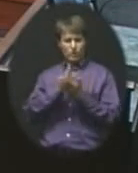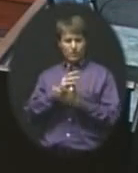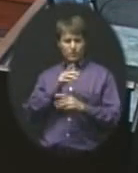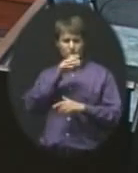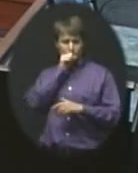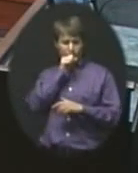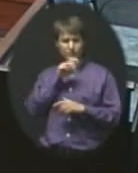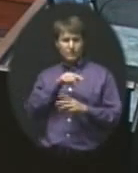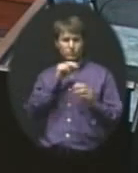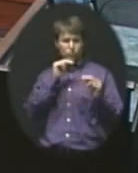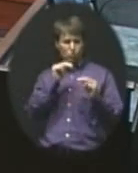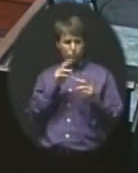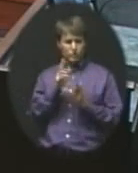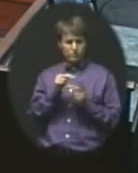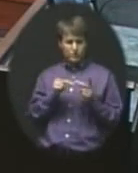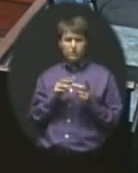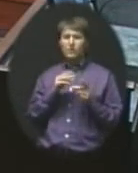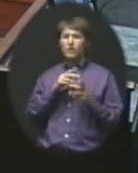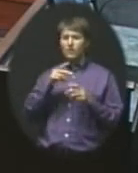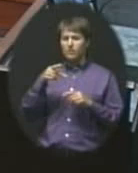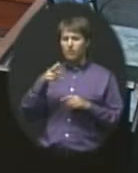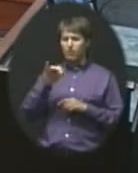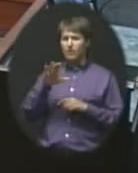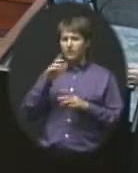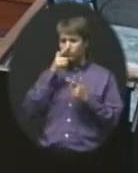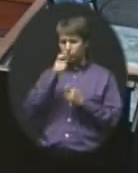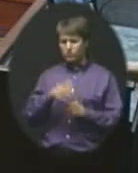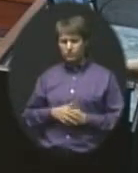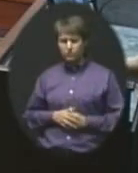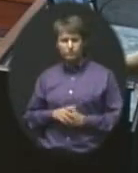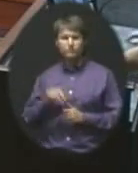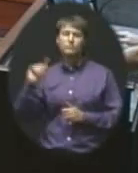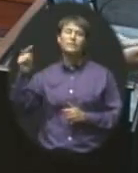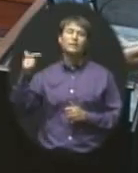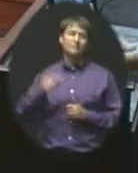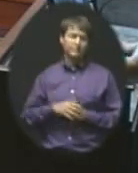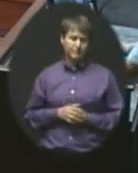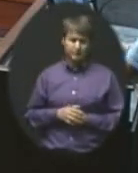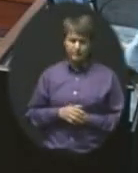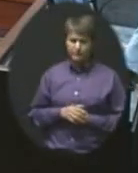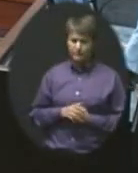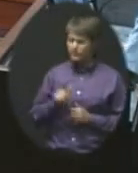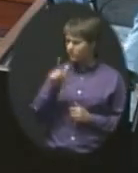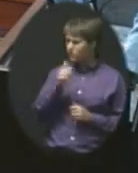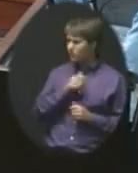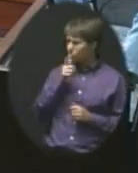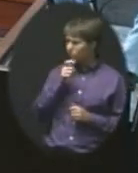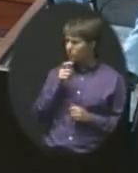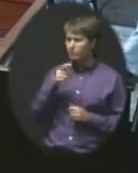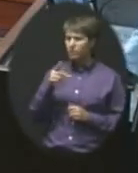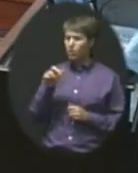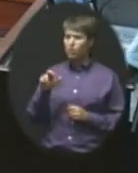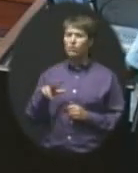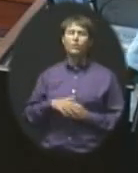of its negotiating position and the public interest. Second. I'm sorry, who's second?